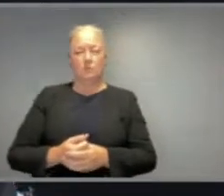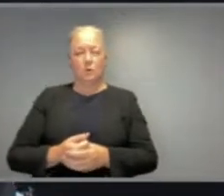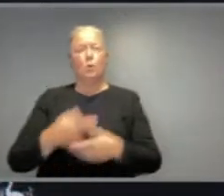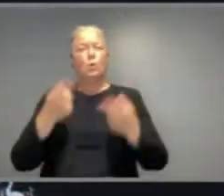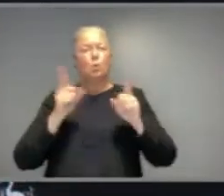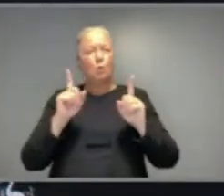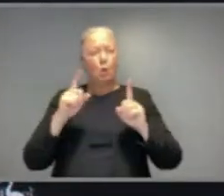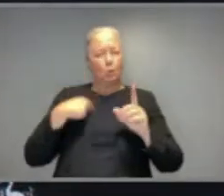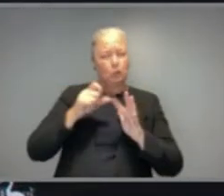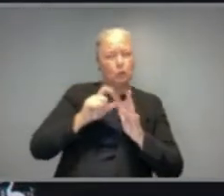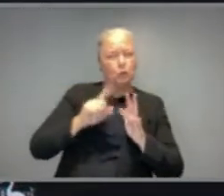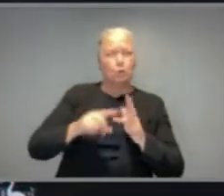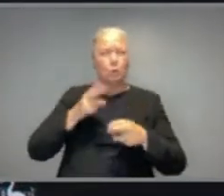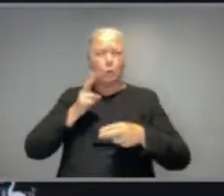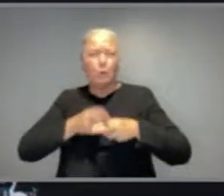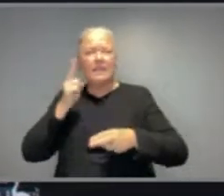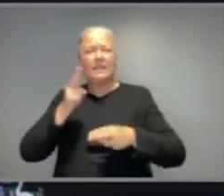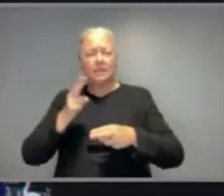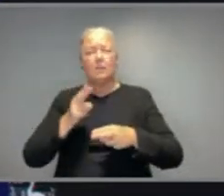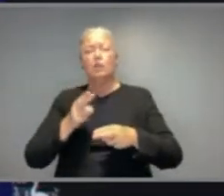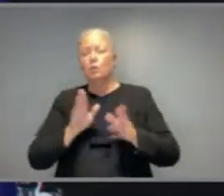hopefully short lockdowns.